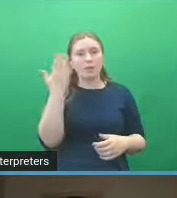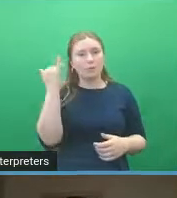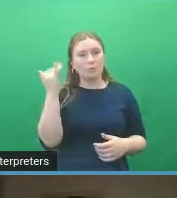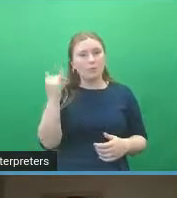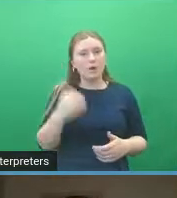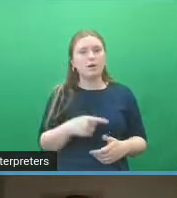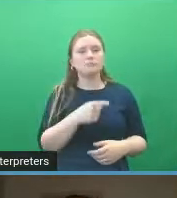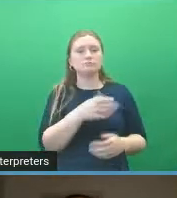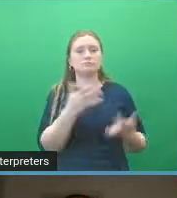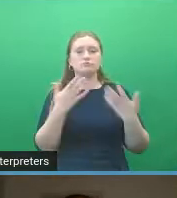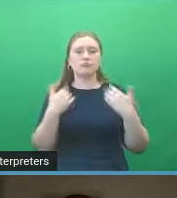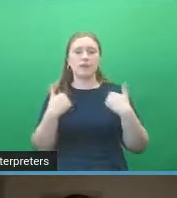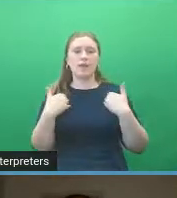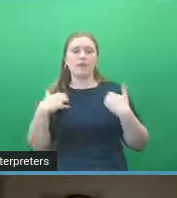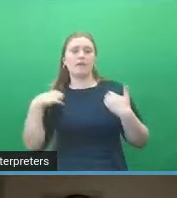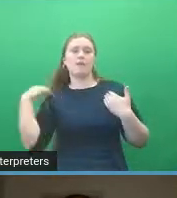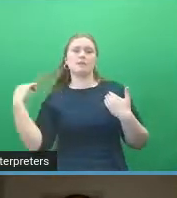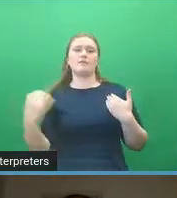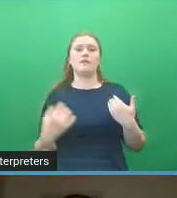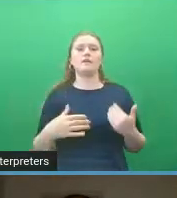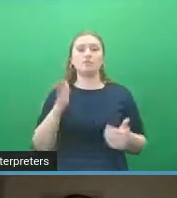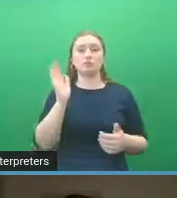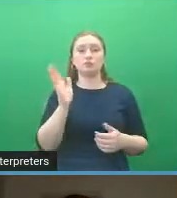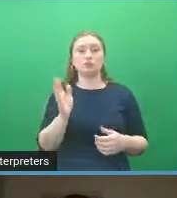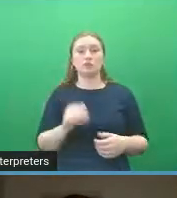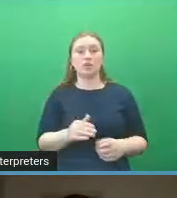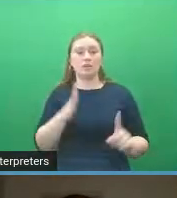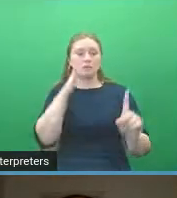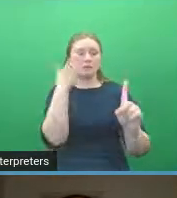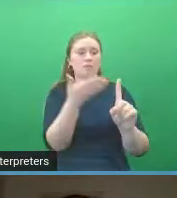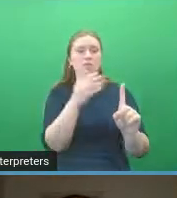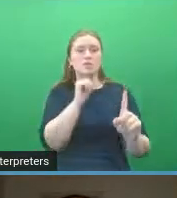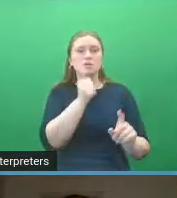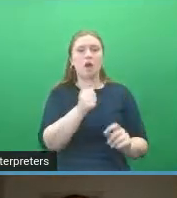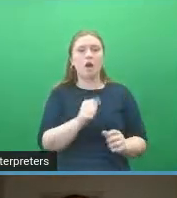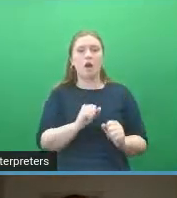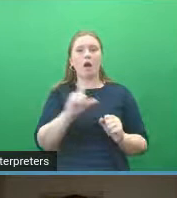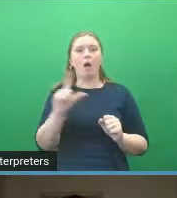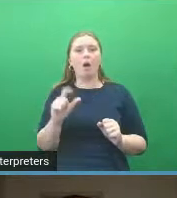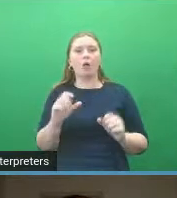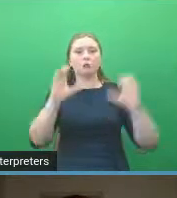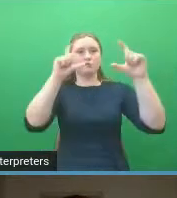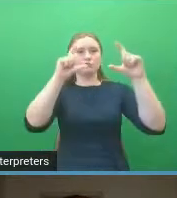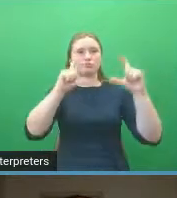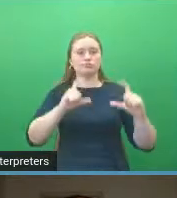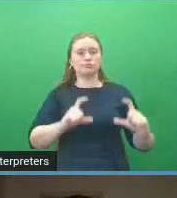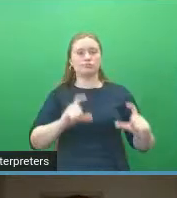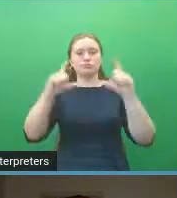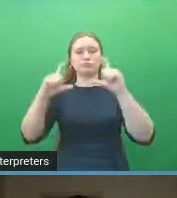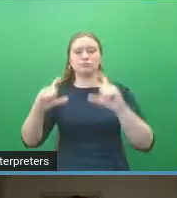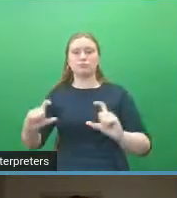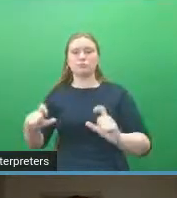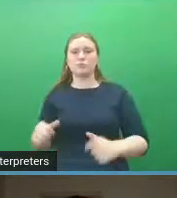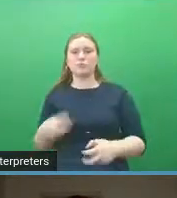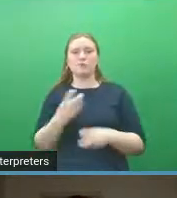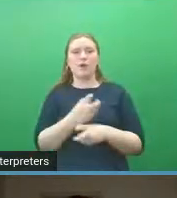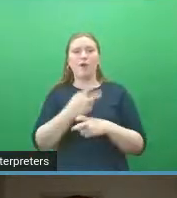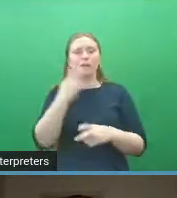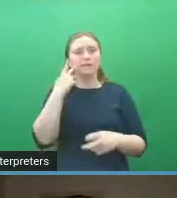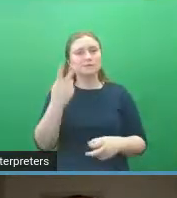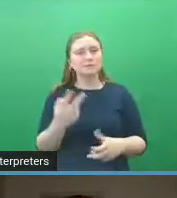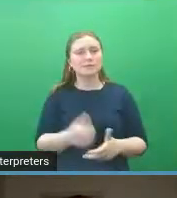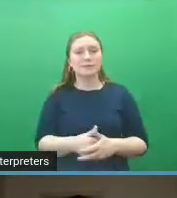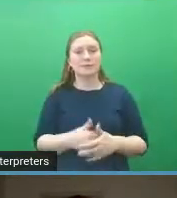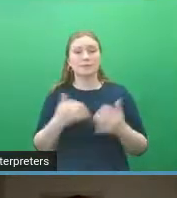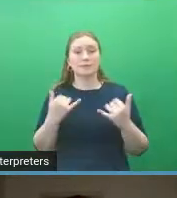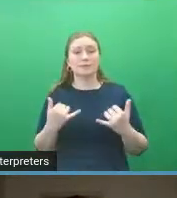cases, you may not even see anyone else in the broadcast or webinar besides the host, and that can be scary if you're a host. I've been in those situations where I